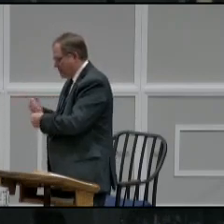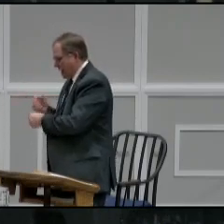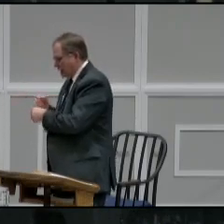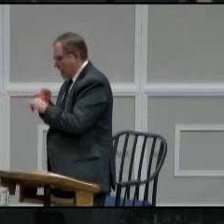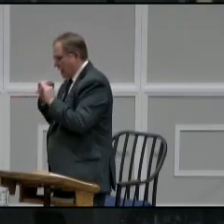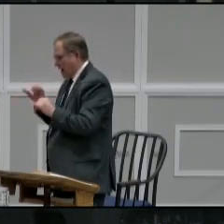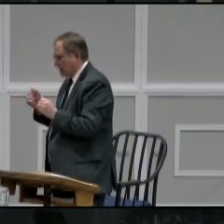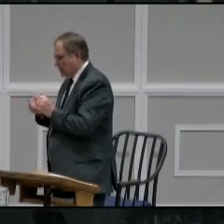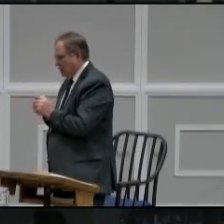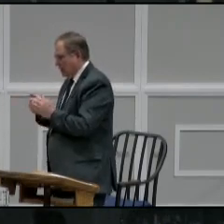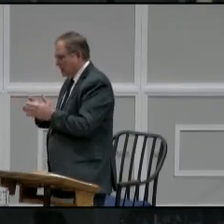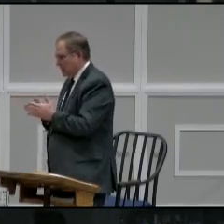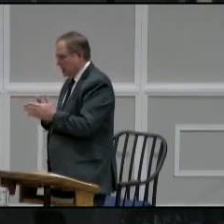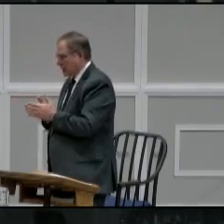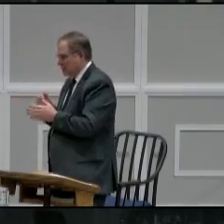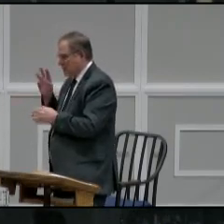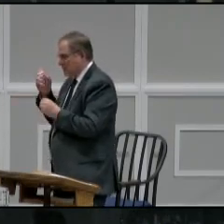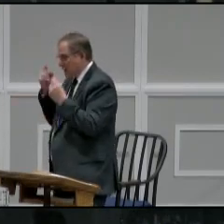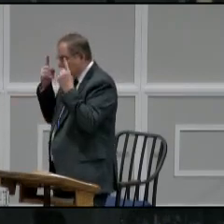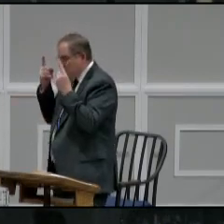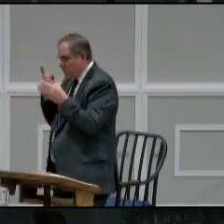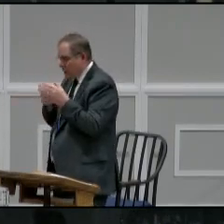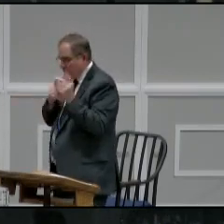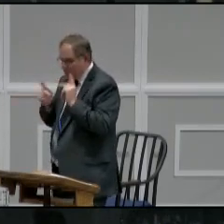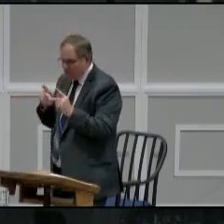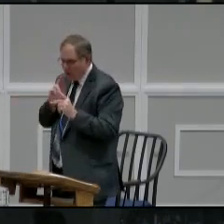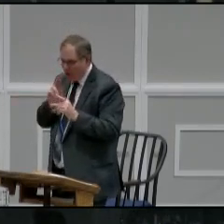And it's amazing what you'll be willing to pay.